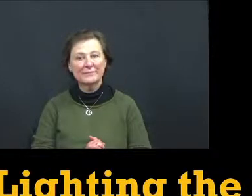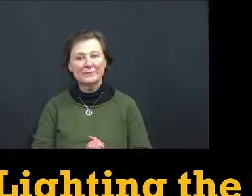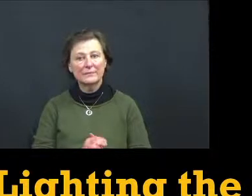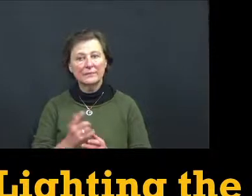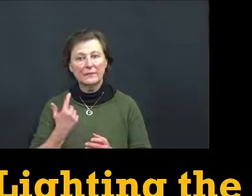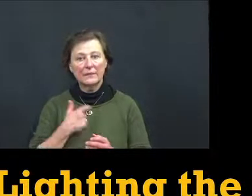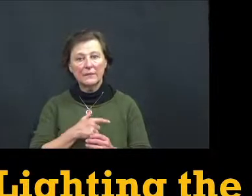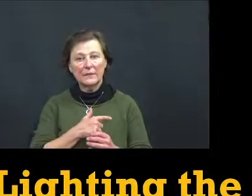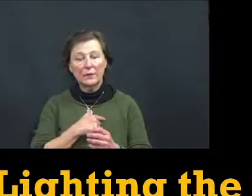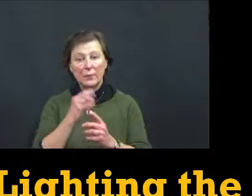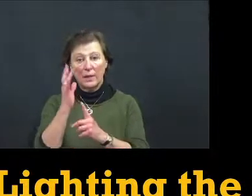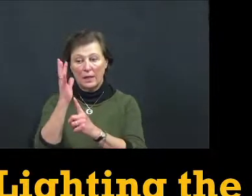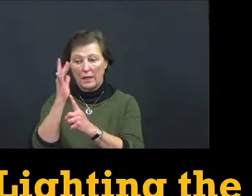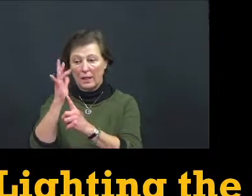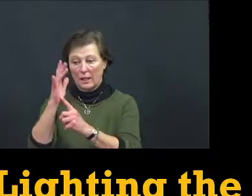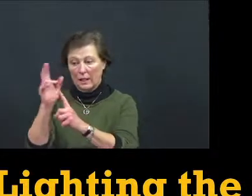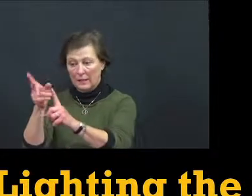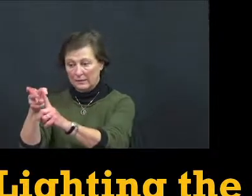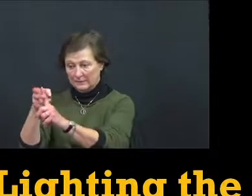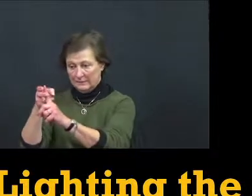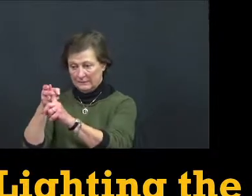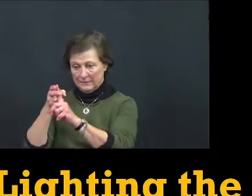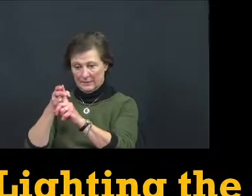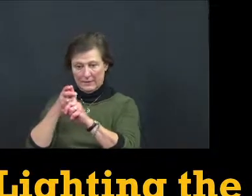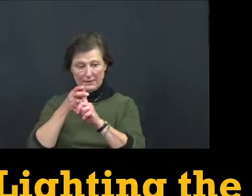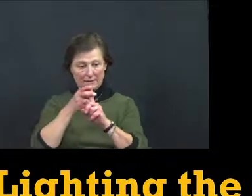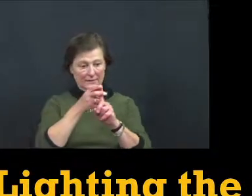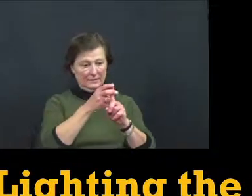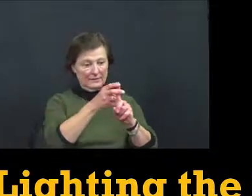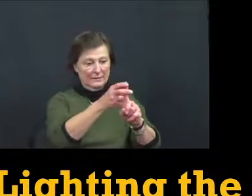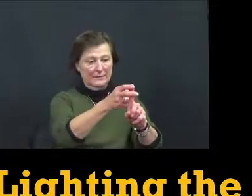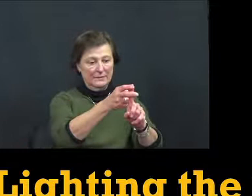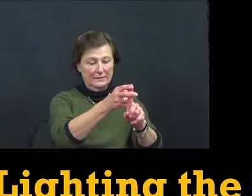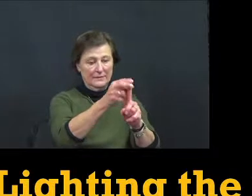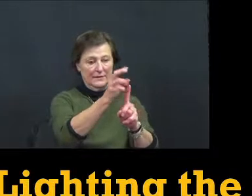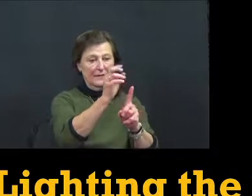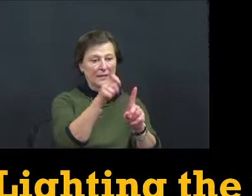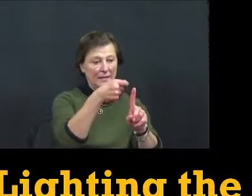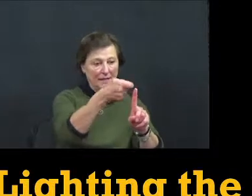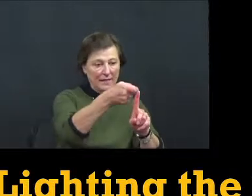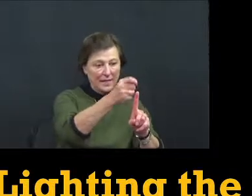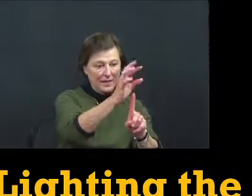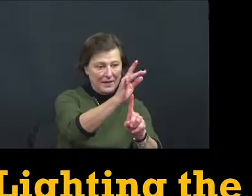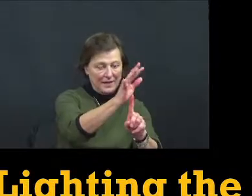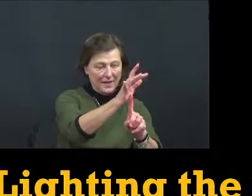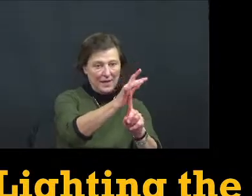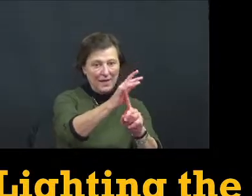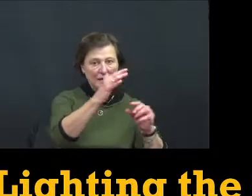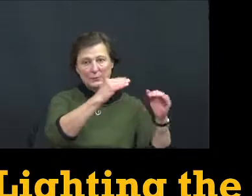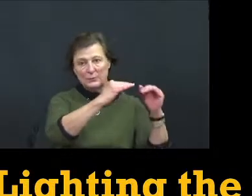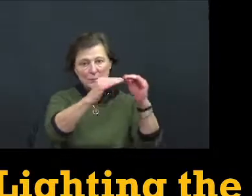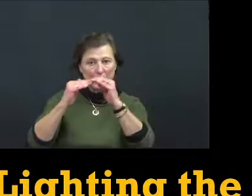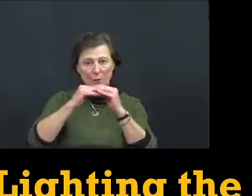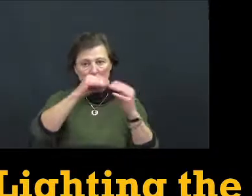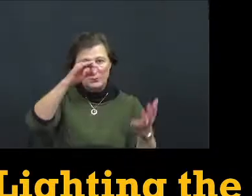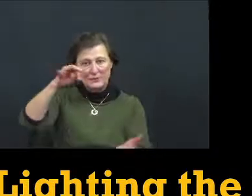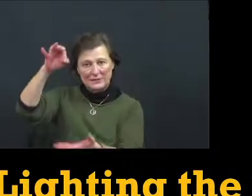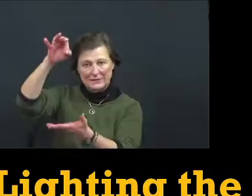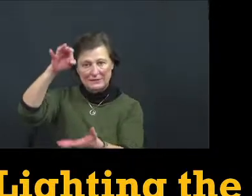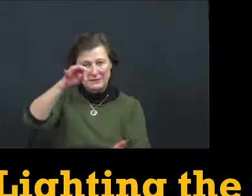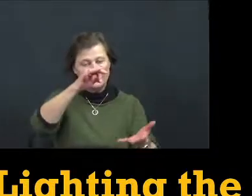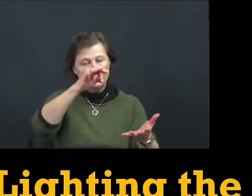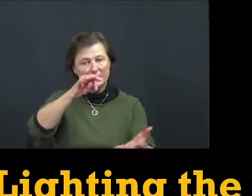We take the light from our chalice to light the social justice lantern as a symbolic reminder of the light